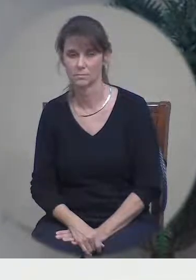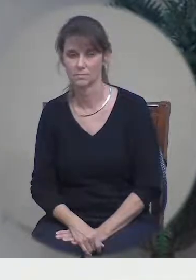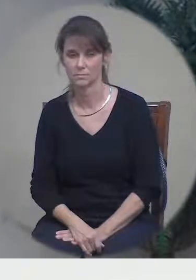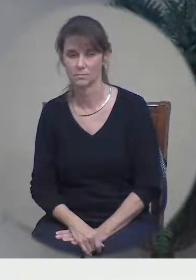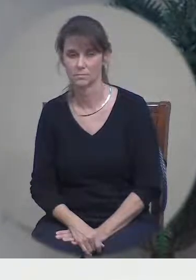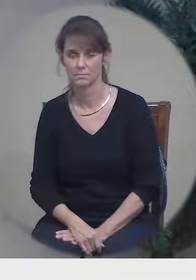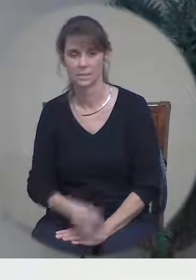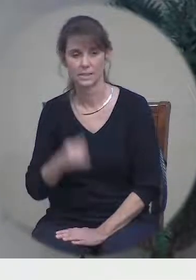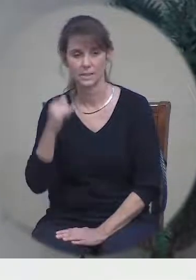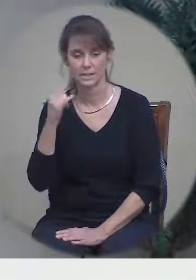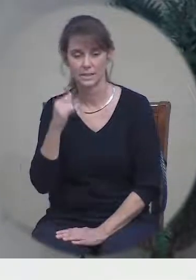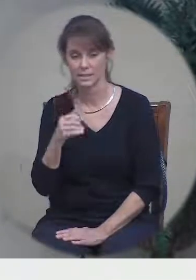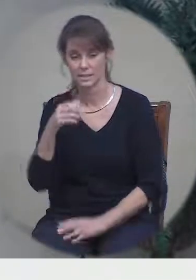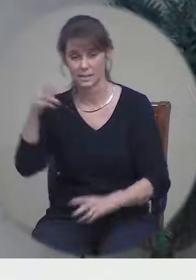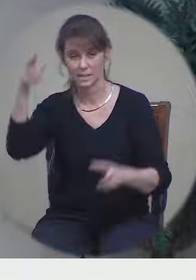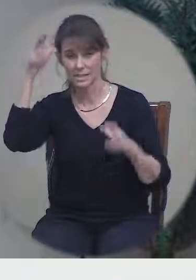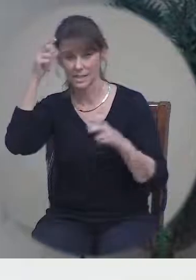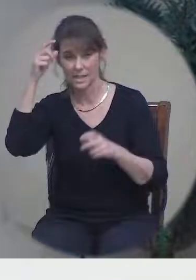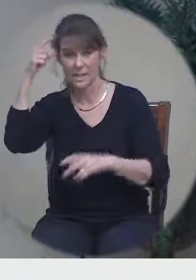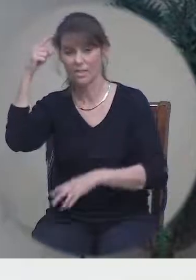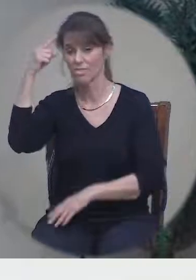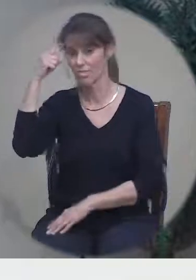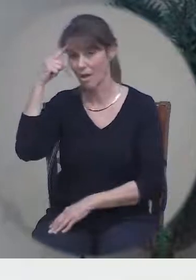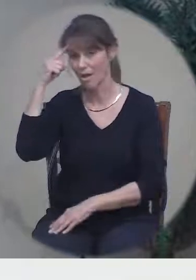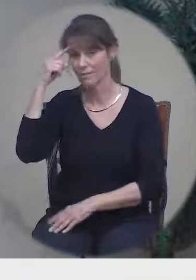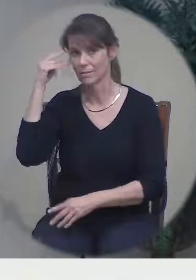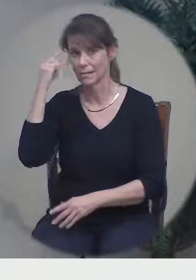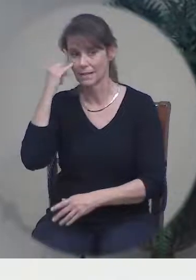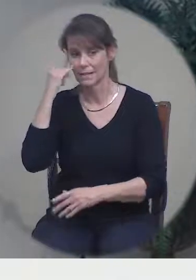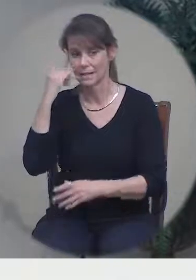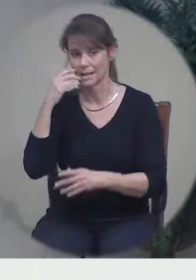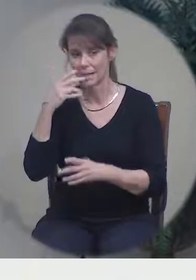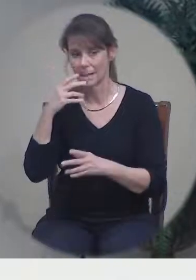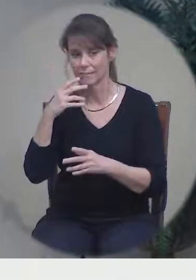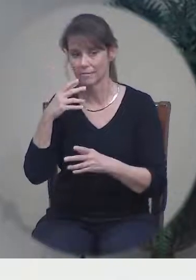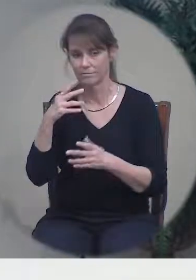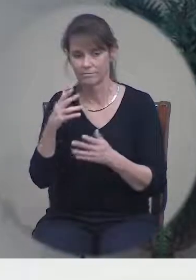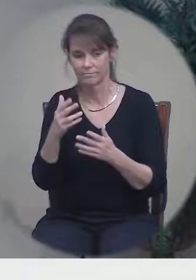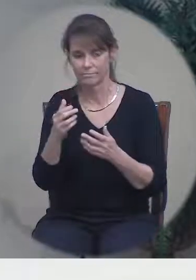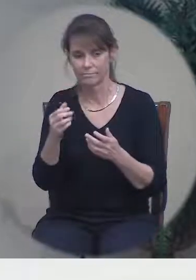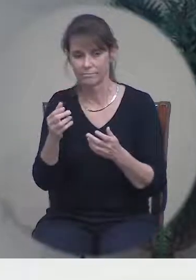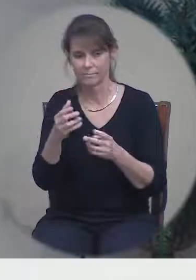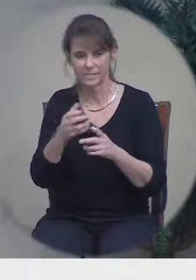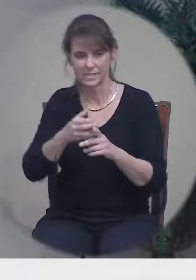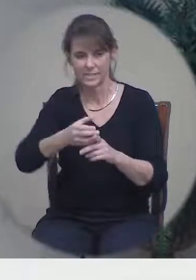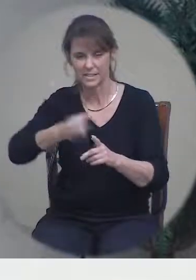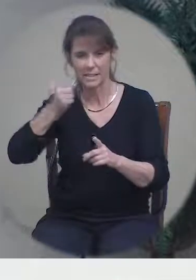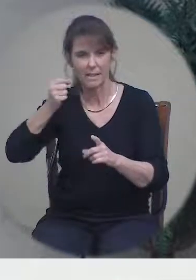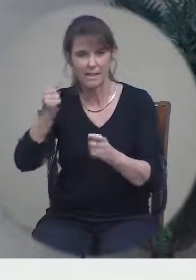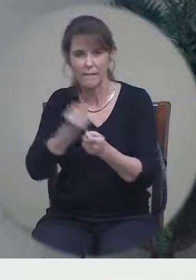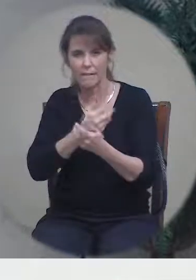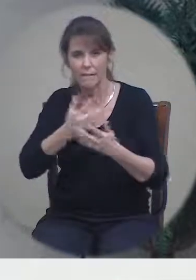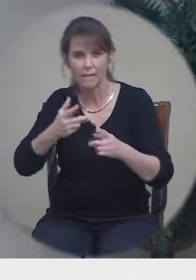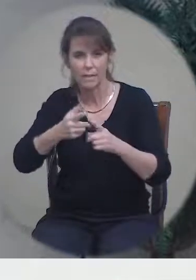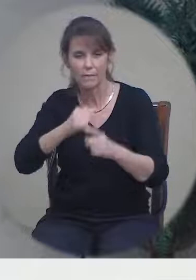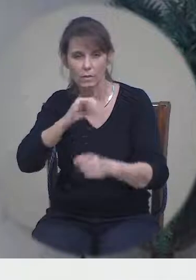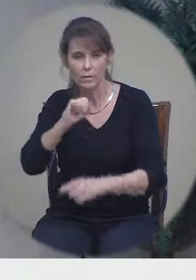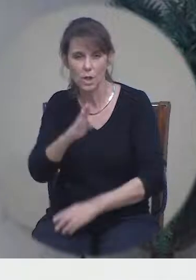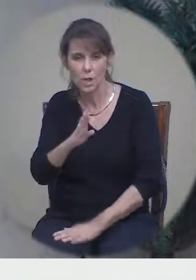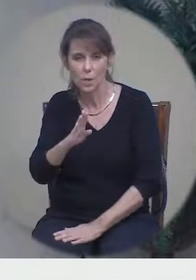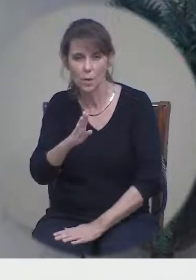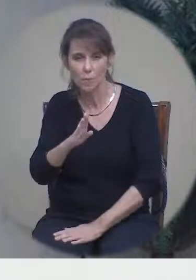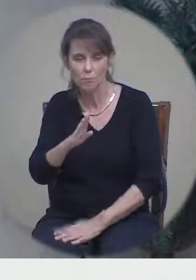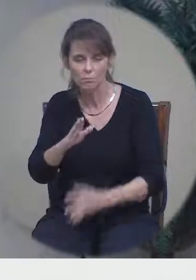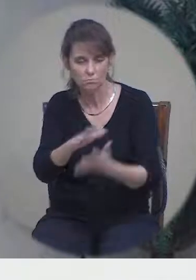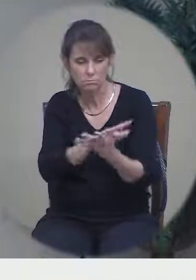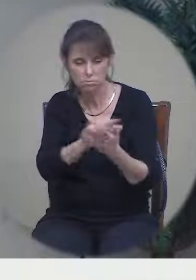away, there's no way Job would serve him. And because Job remained true, God